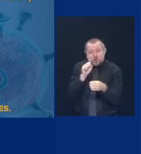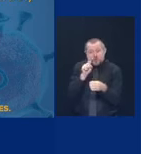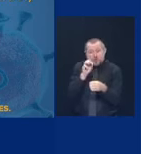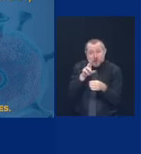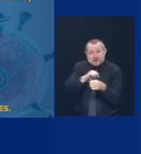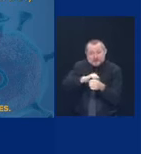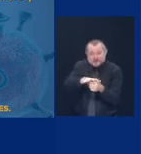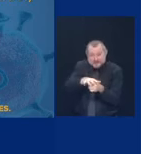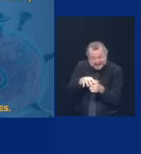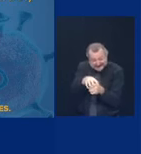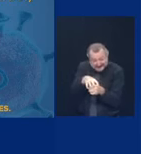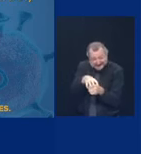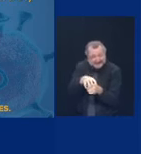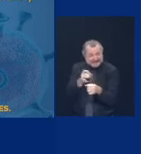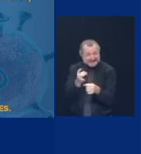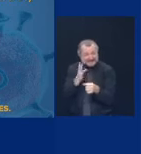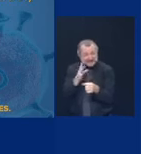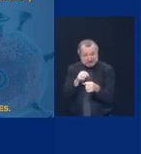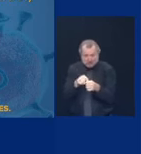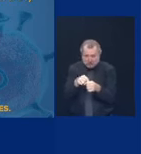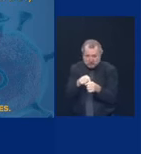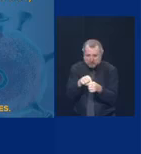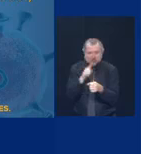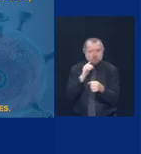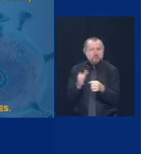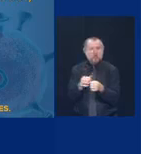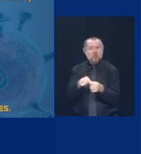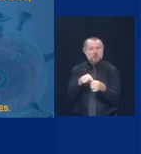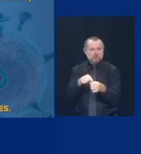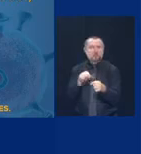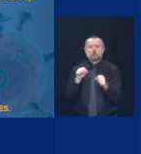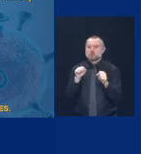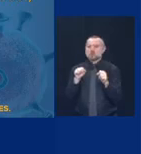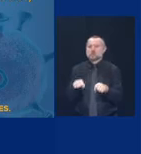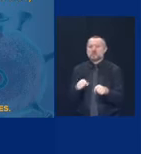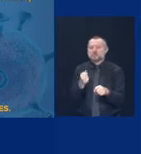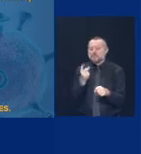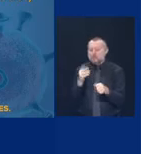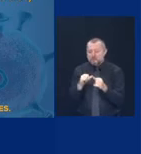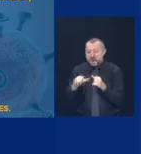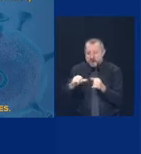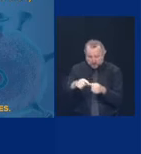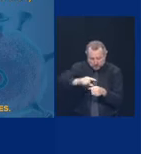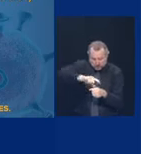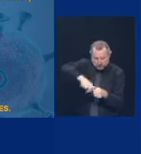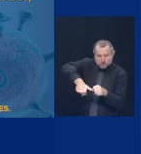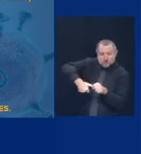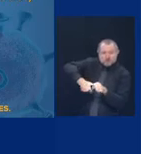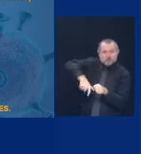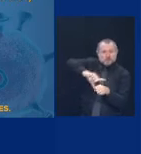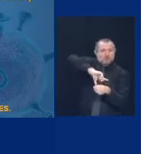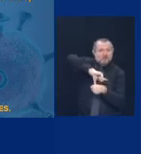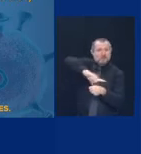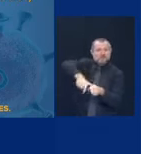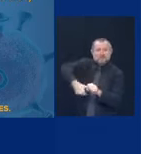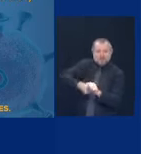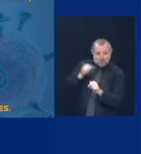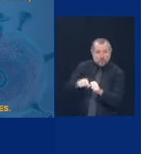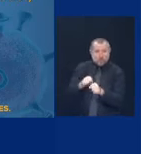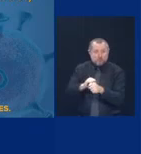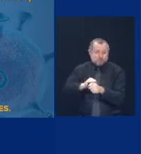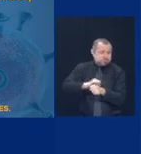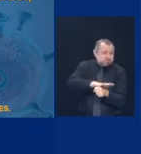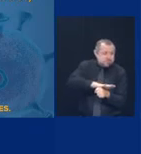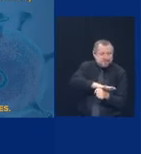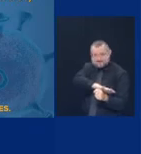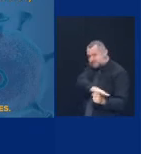your neighborhood. It could be a couple of miles in geography.